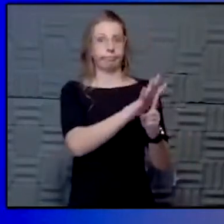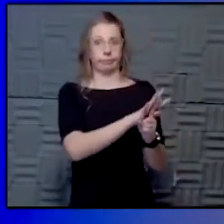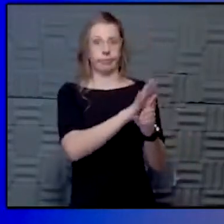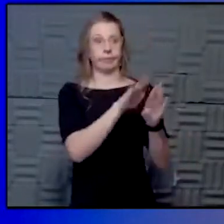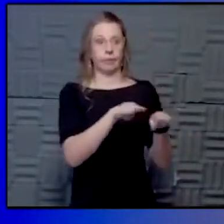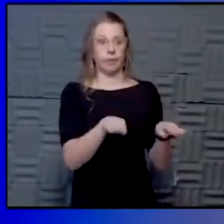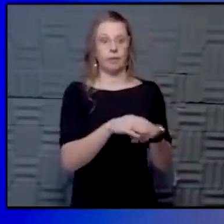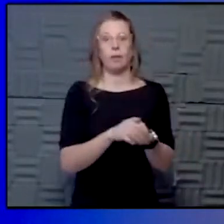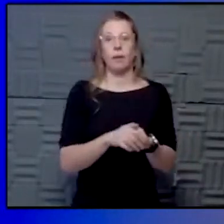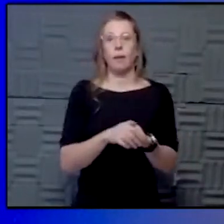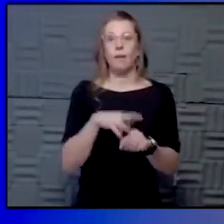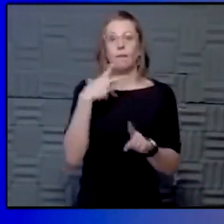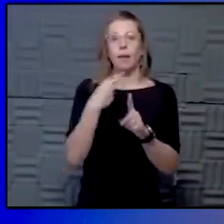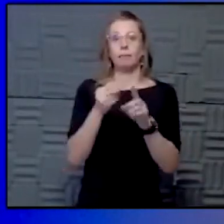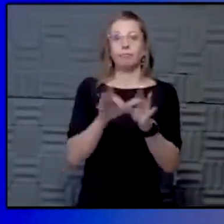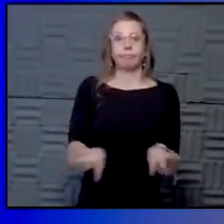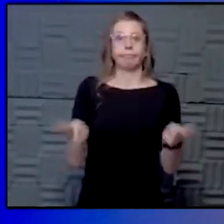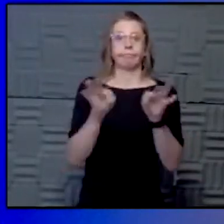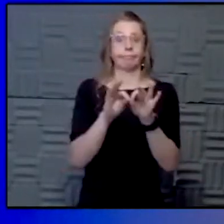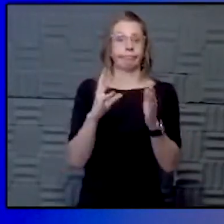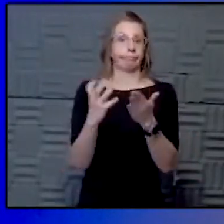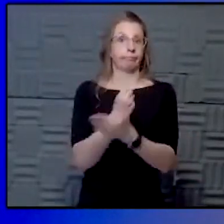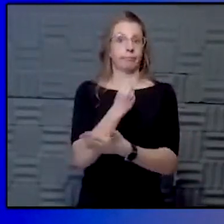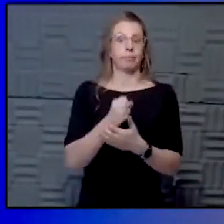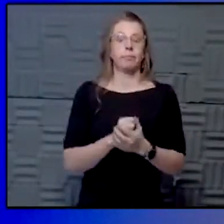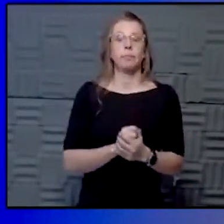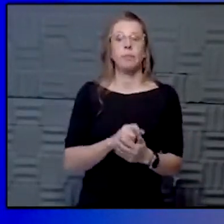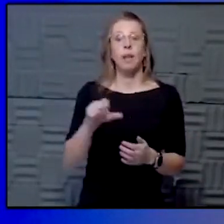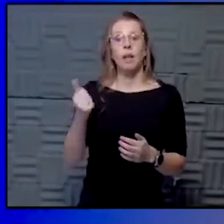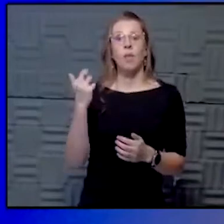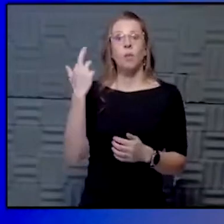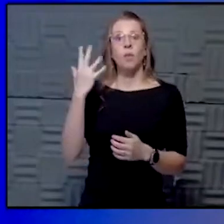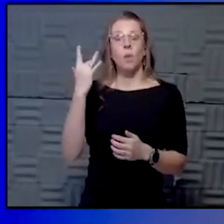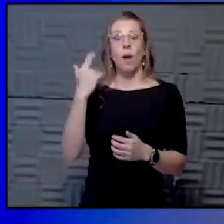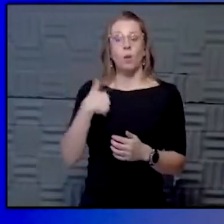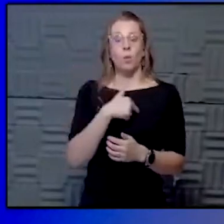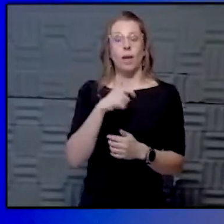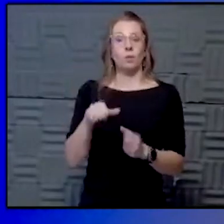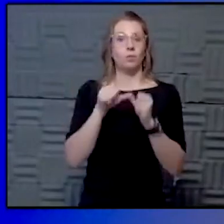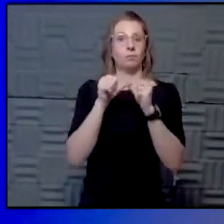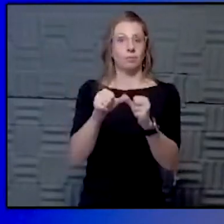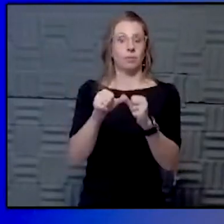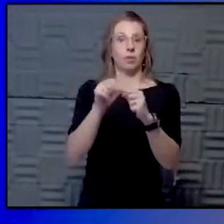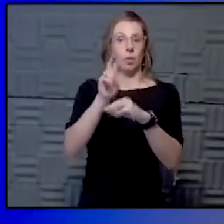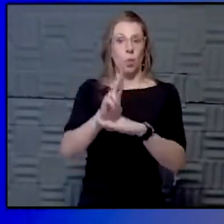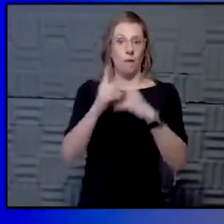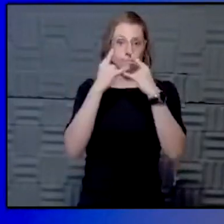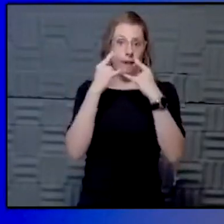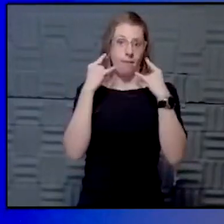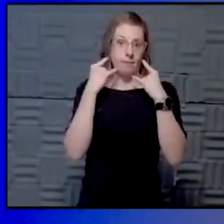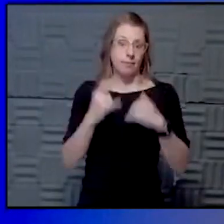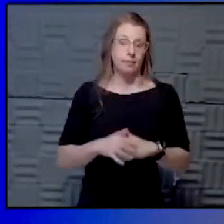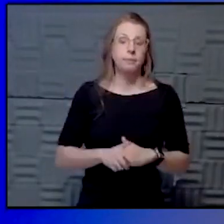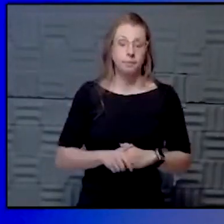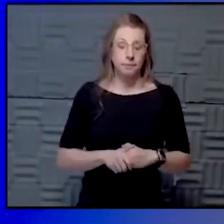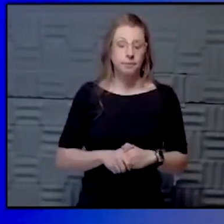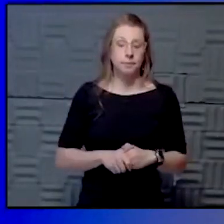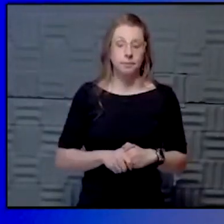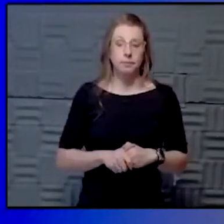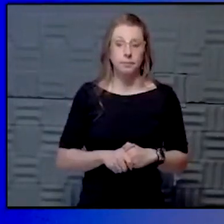the vaccination is important. And that's one other reason why we have to continue to wearing masks in